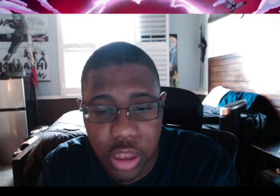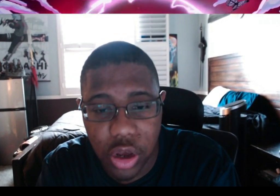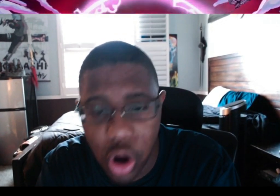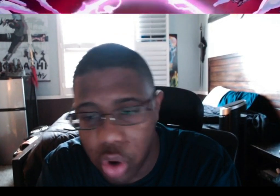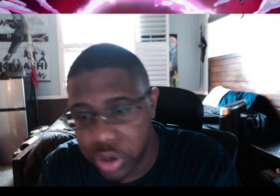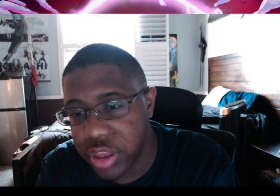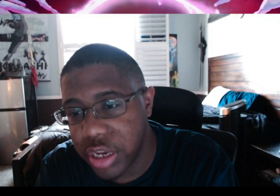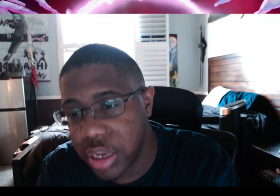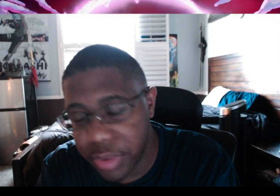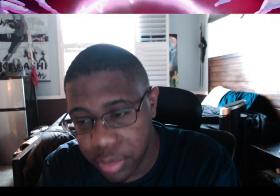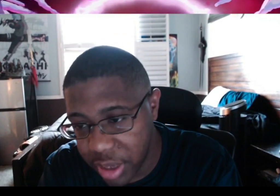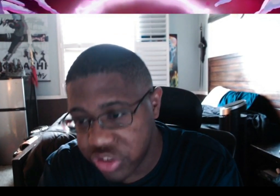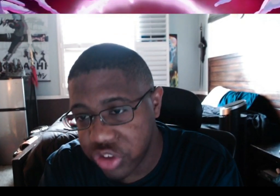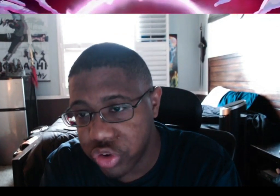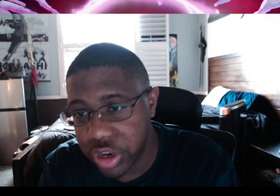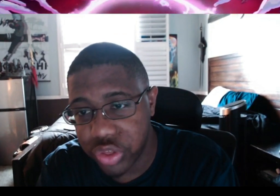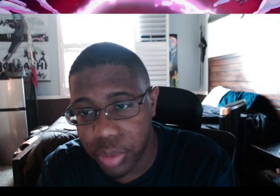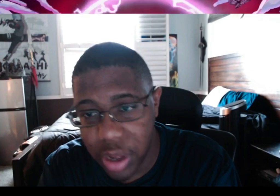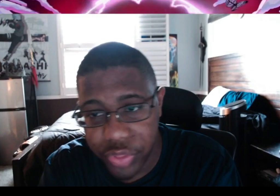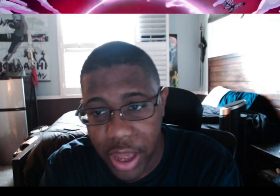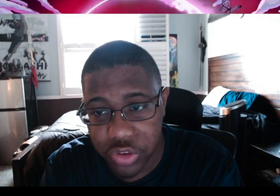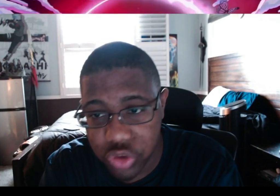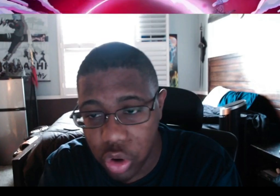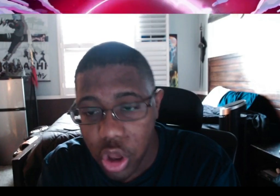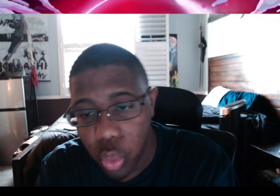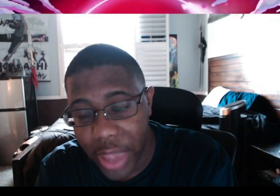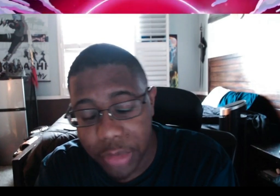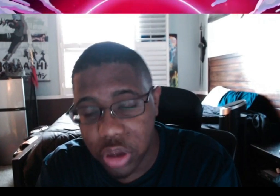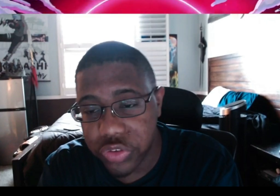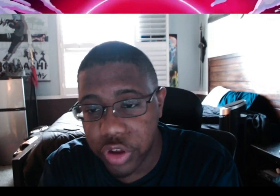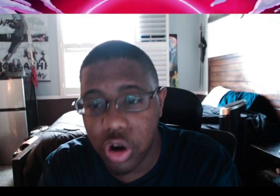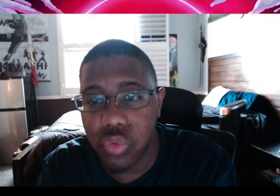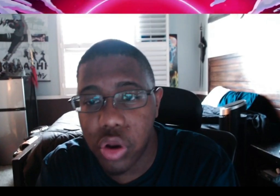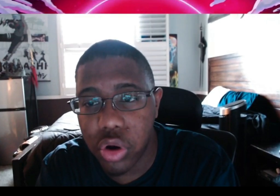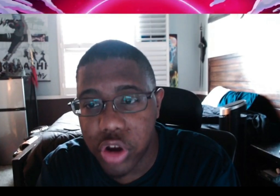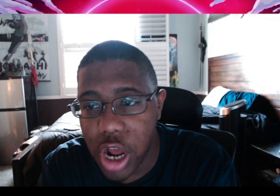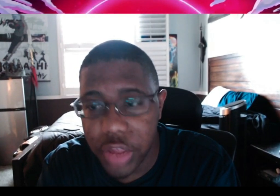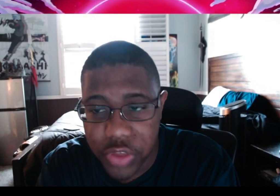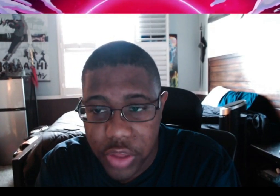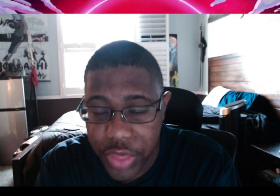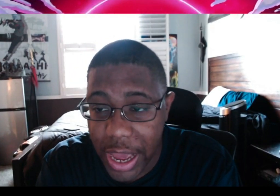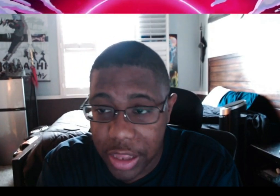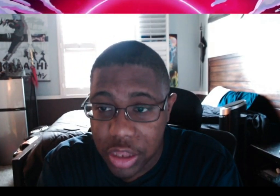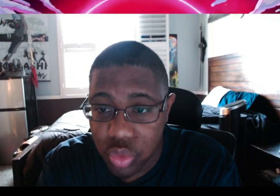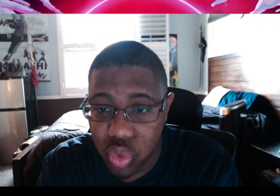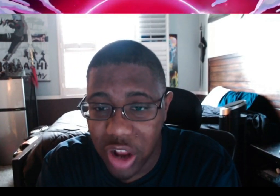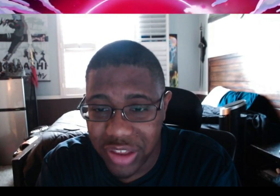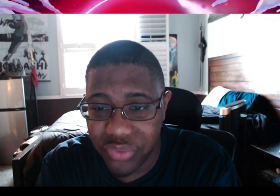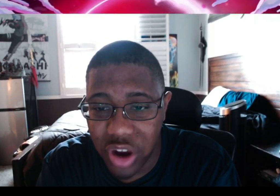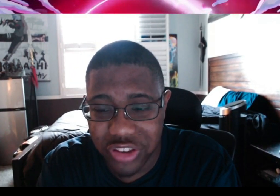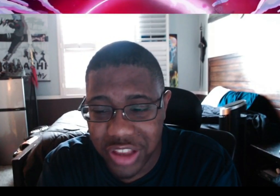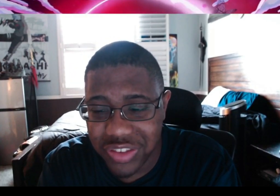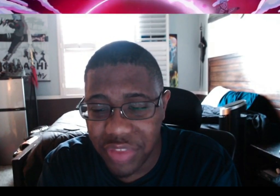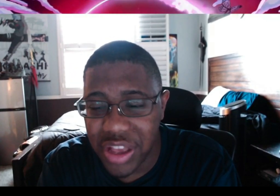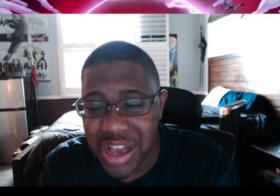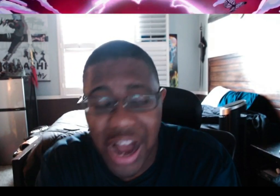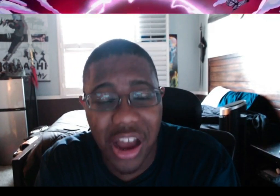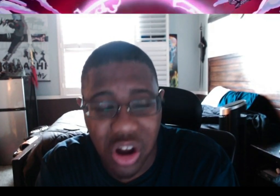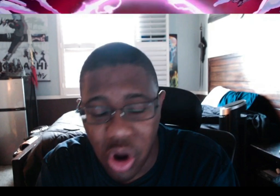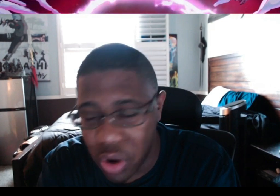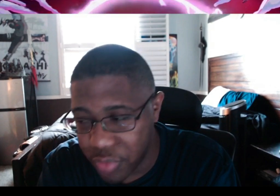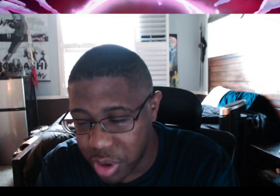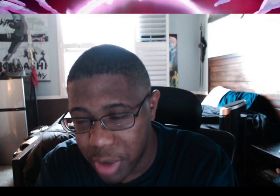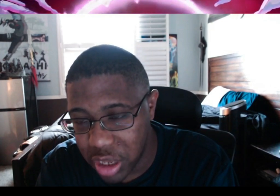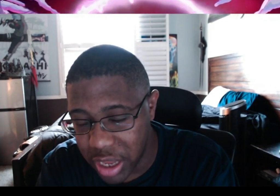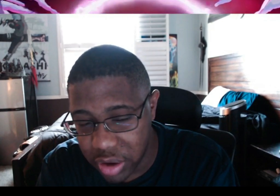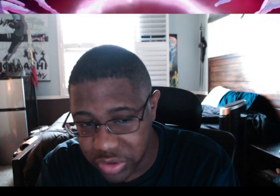that he called. He didn't get him any message or anything about that. So we have to consider of whether or not that if Ron DeSantis even got a